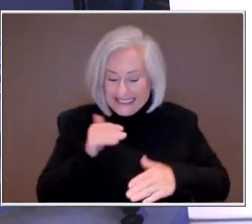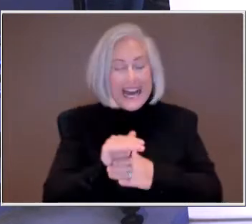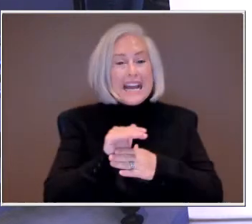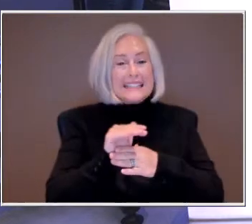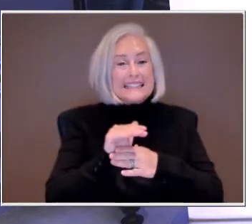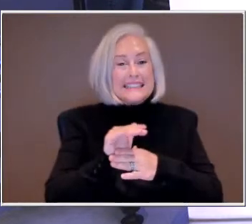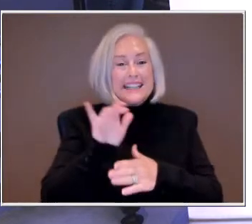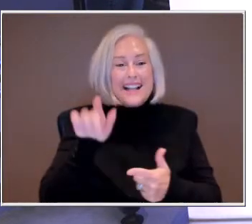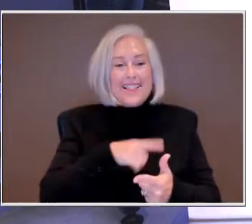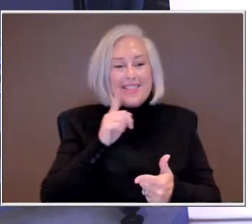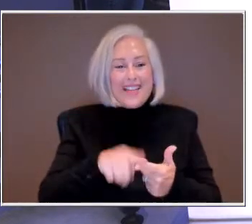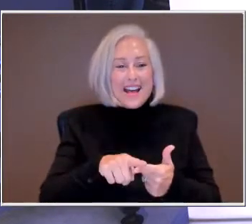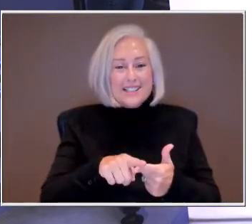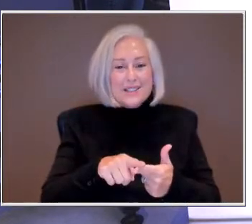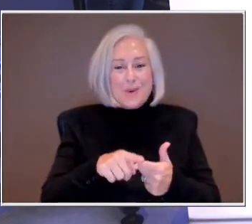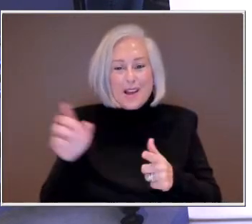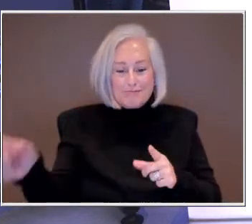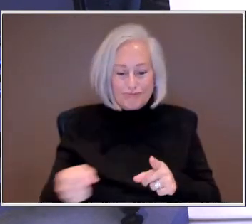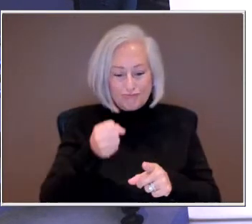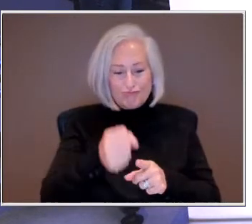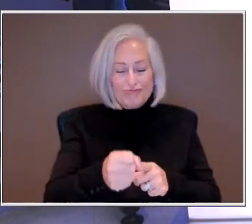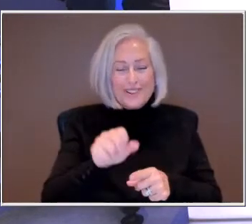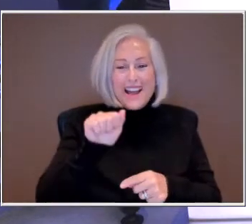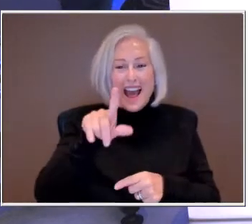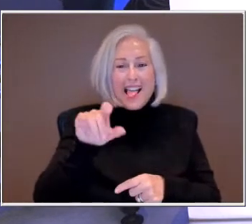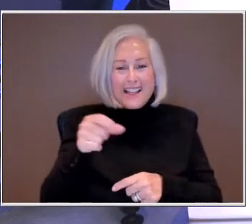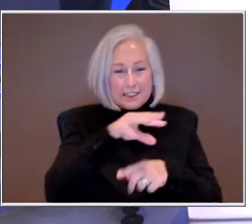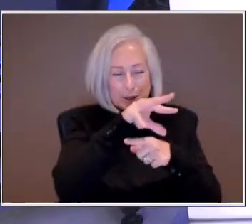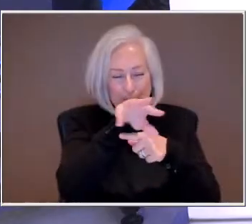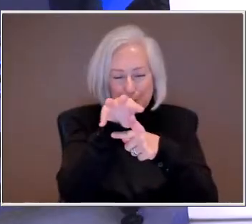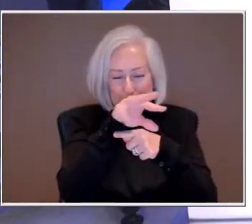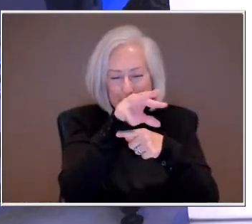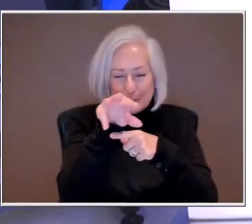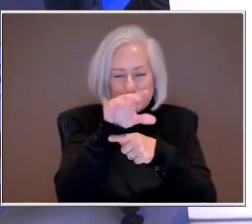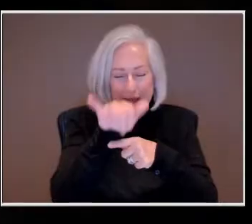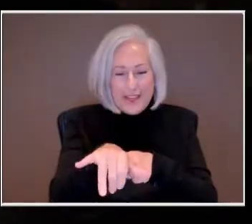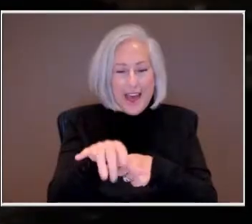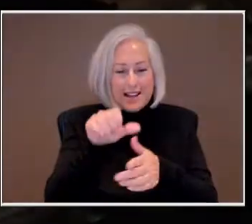Alex in the OR, a photojournalist. But let's take a look at that moment.